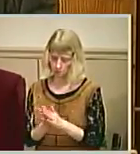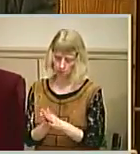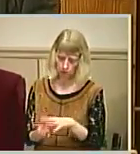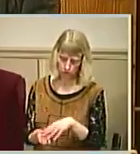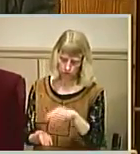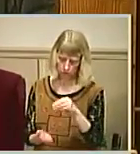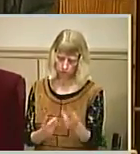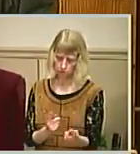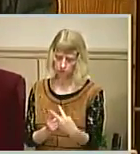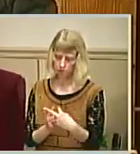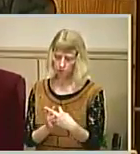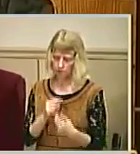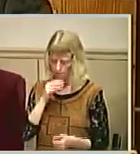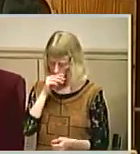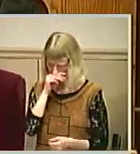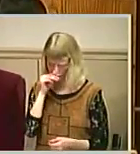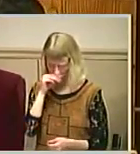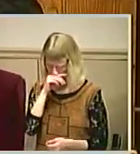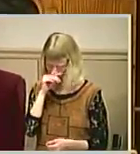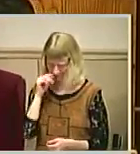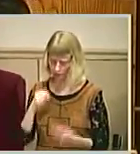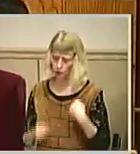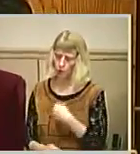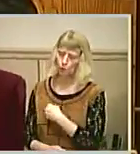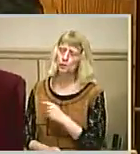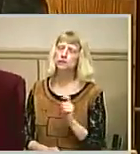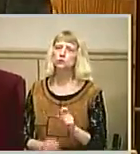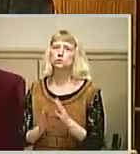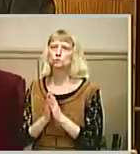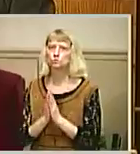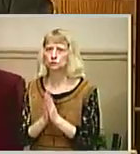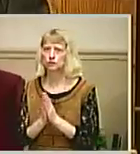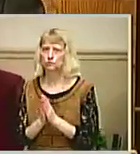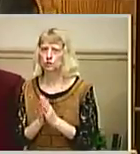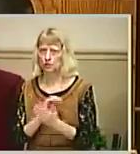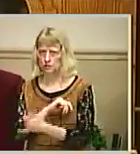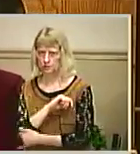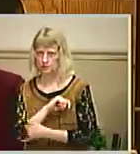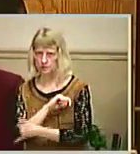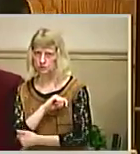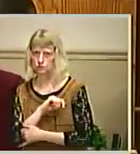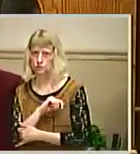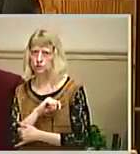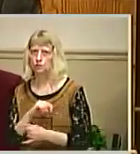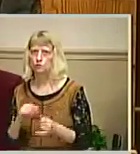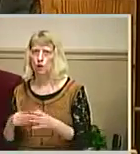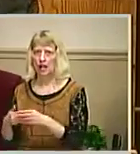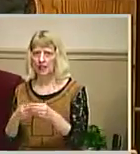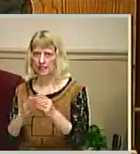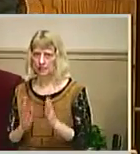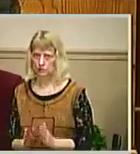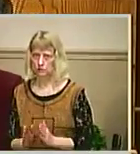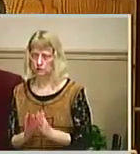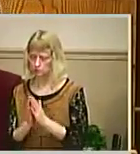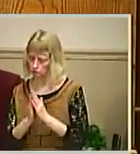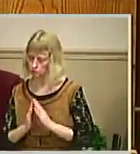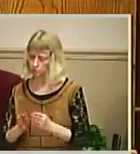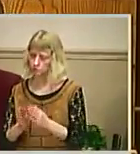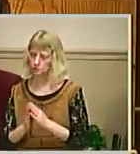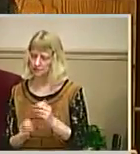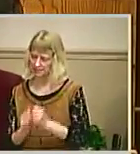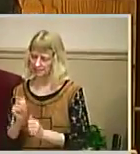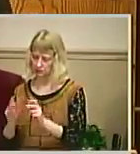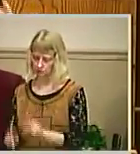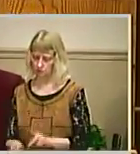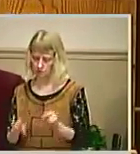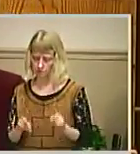perspective. We should intercede for our country. We should intercede for our leaders. We should intercede for each and every